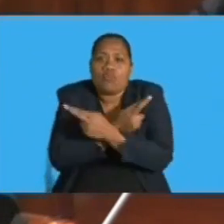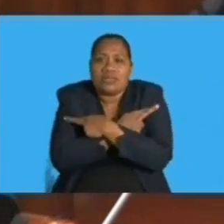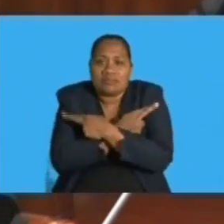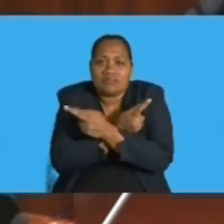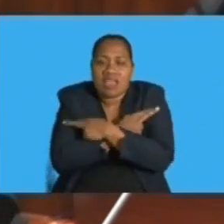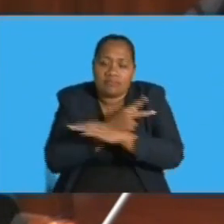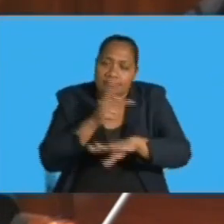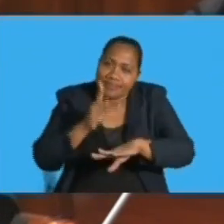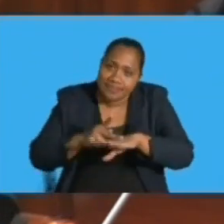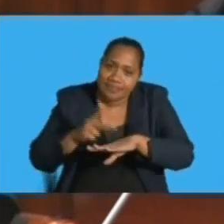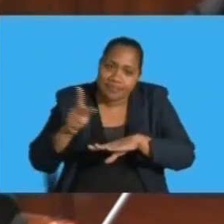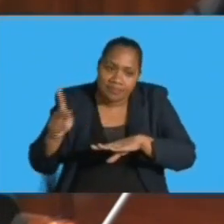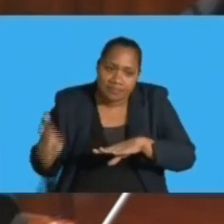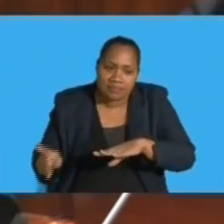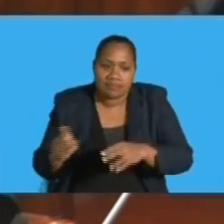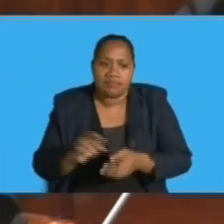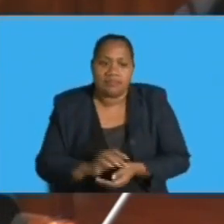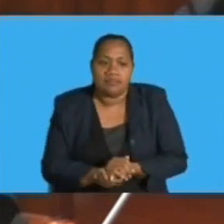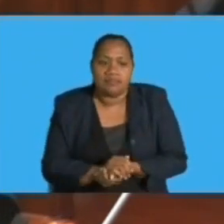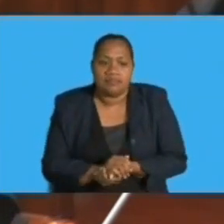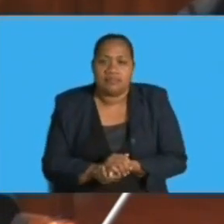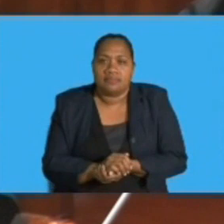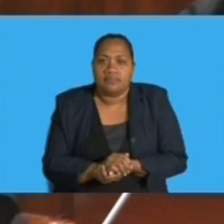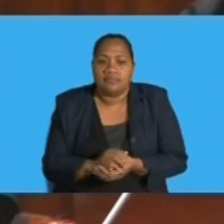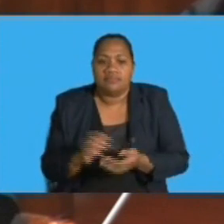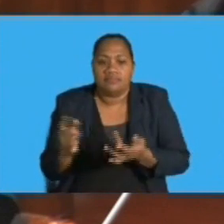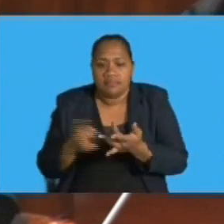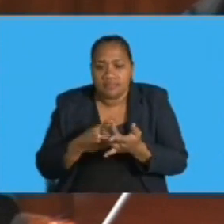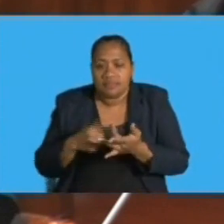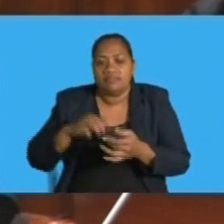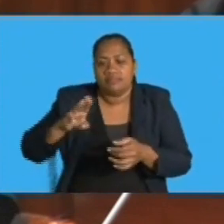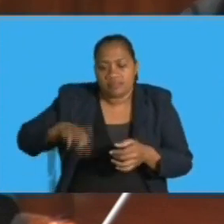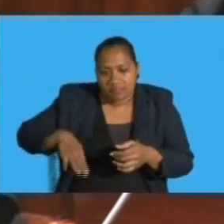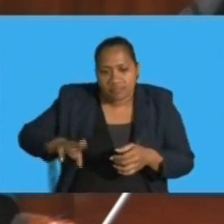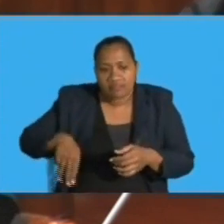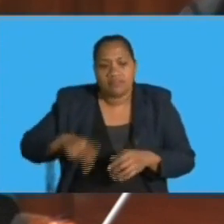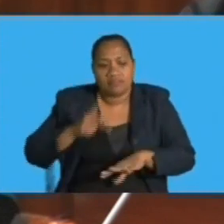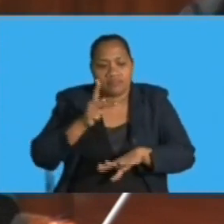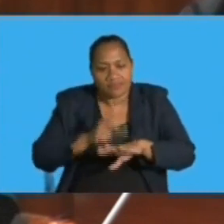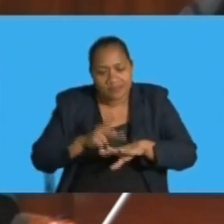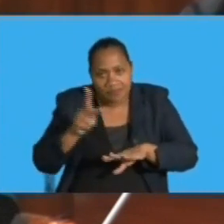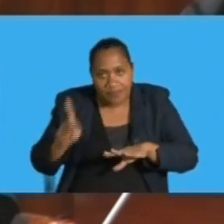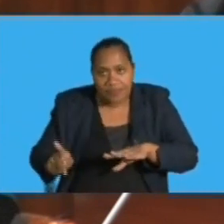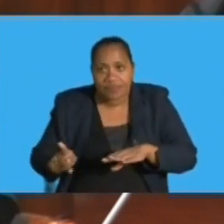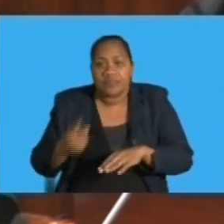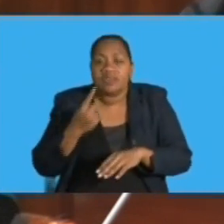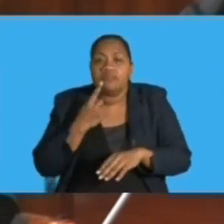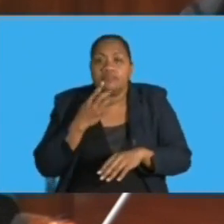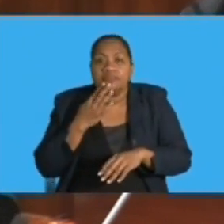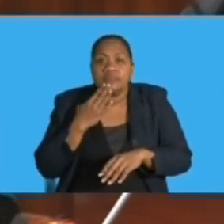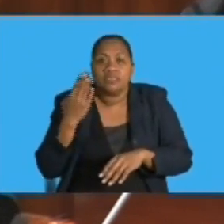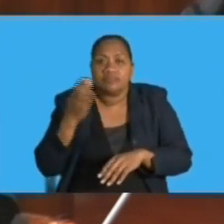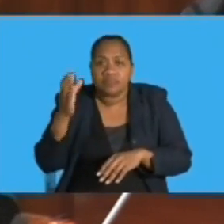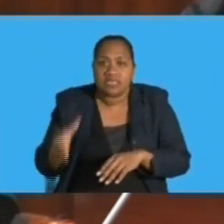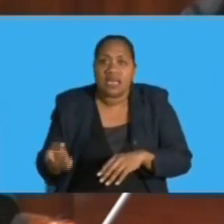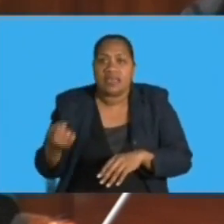its decorum, the other members of Parliament, to the Speaker and to the Fijian